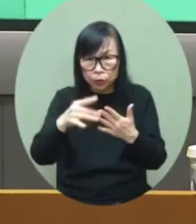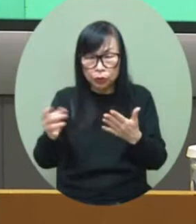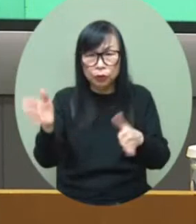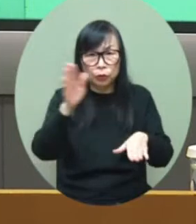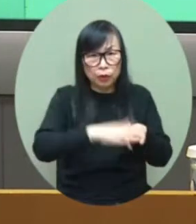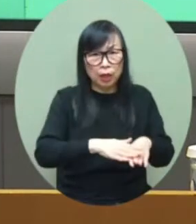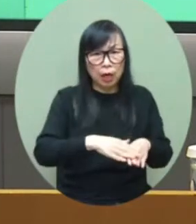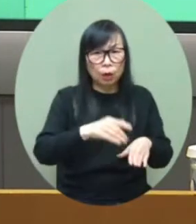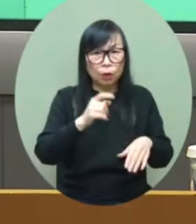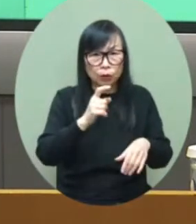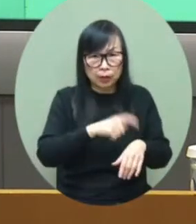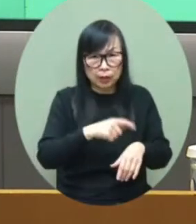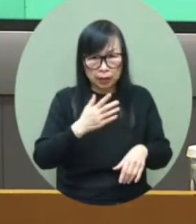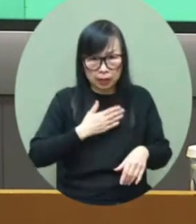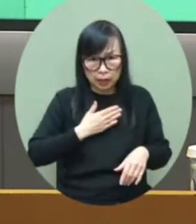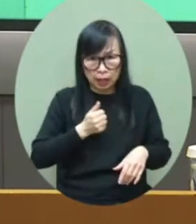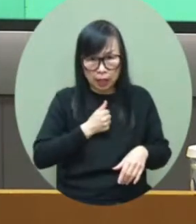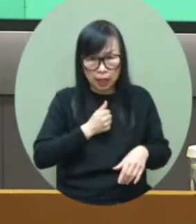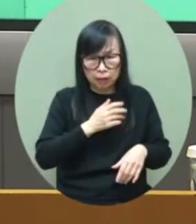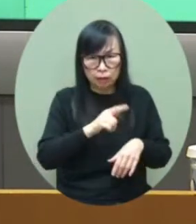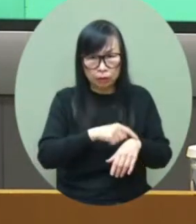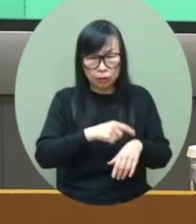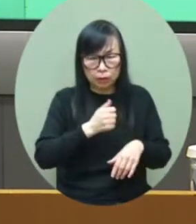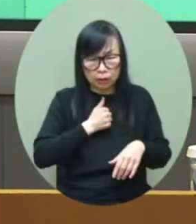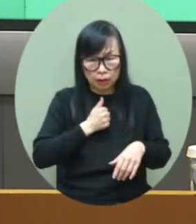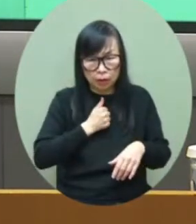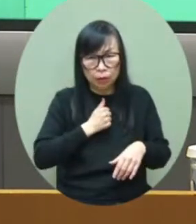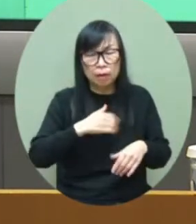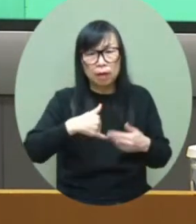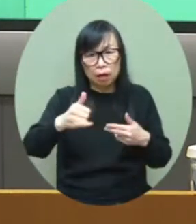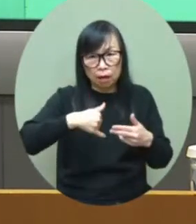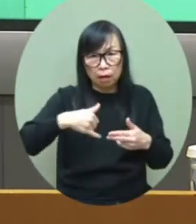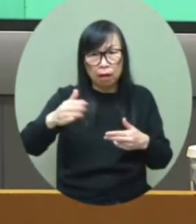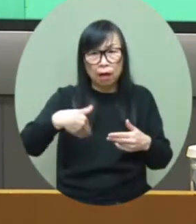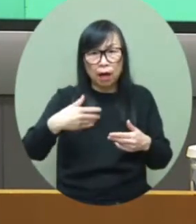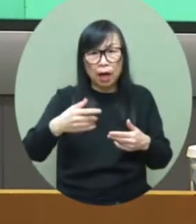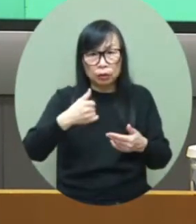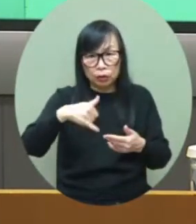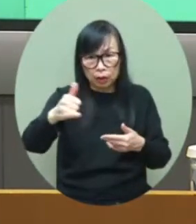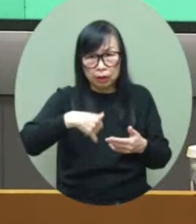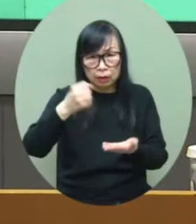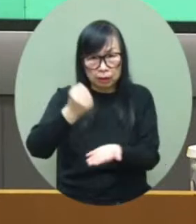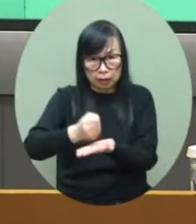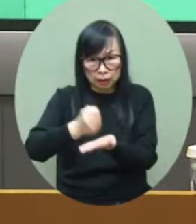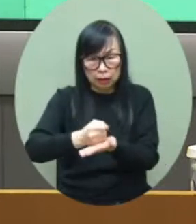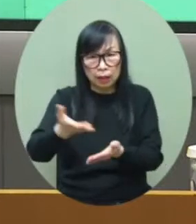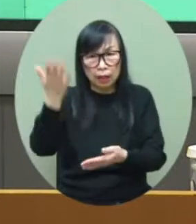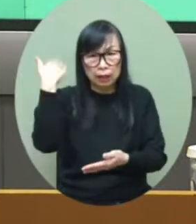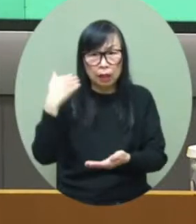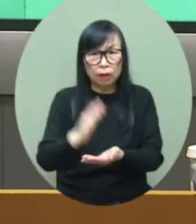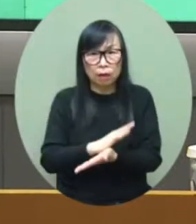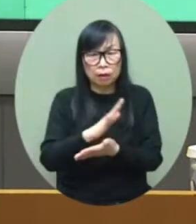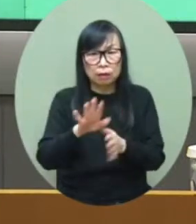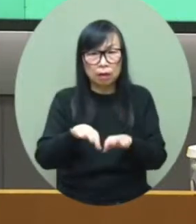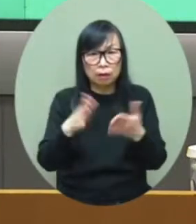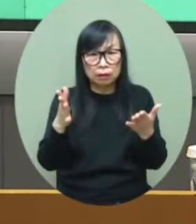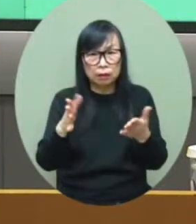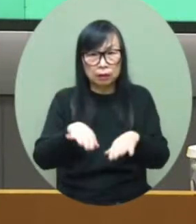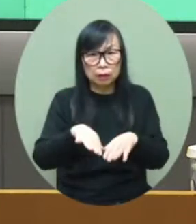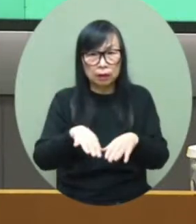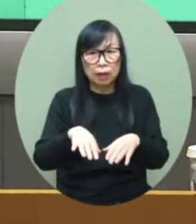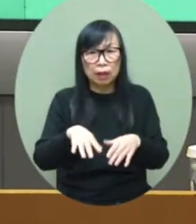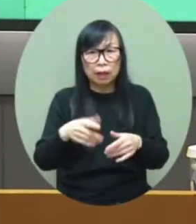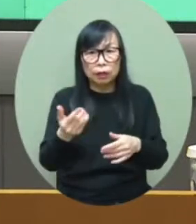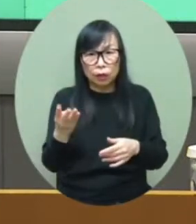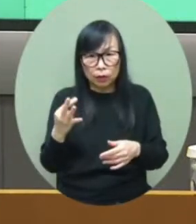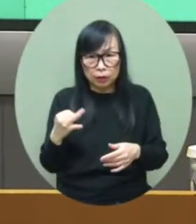arrangements at different border boundary control points so that students can select the most appropriate control points for crossing the border.